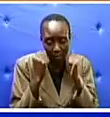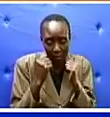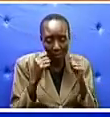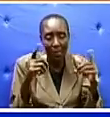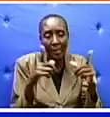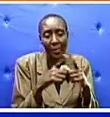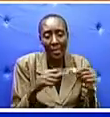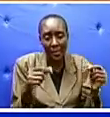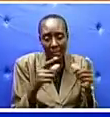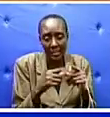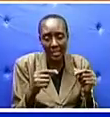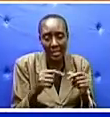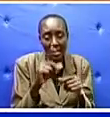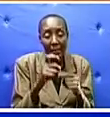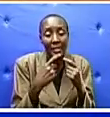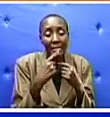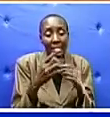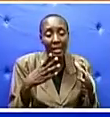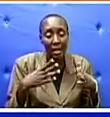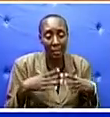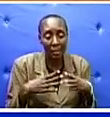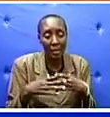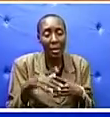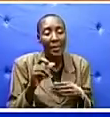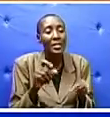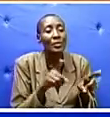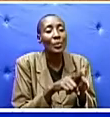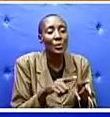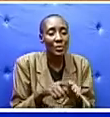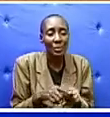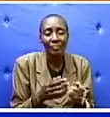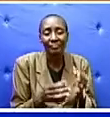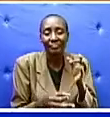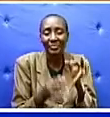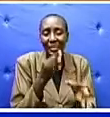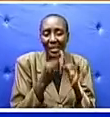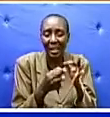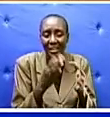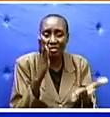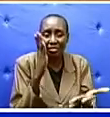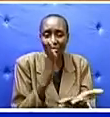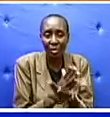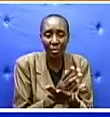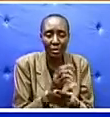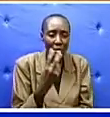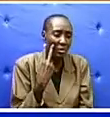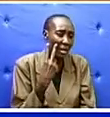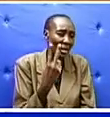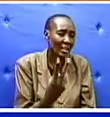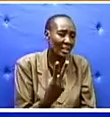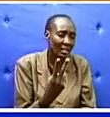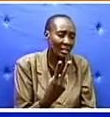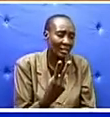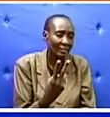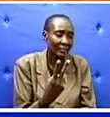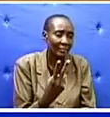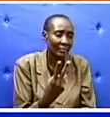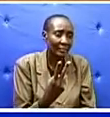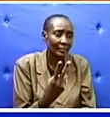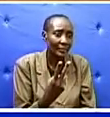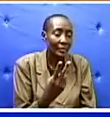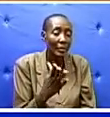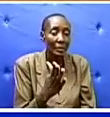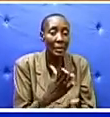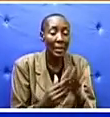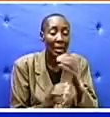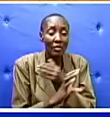we should tell people. And we should stop that notion of judging people by their looks. Because most of us, almost half of the country